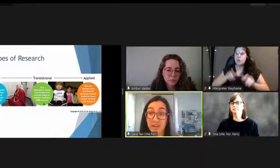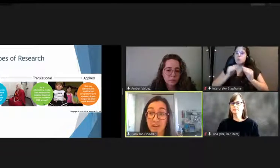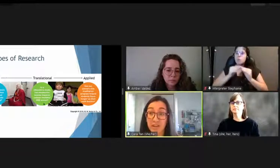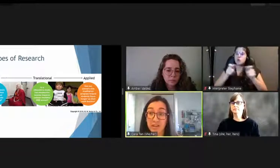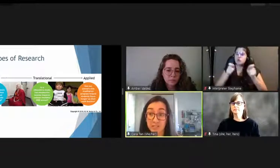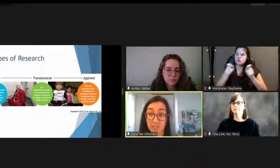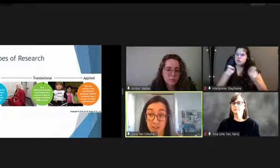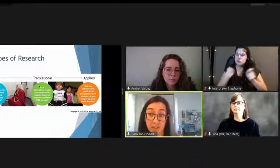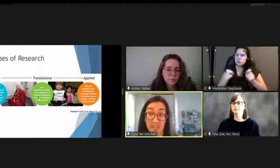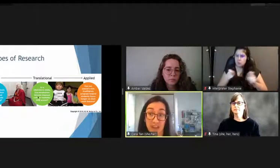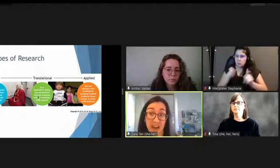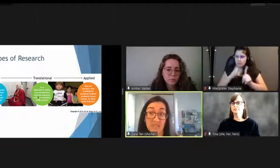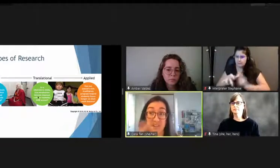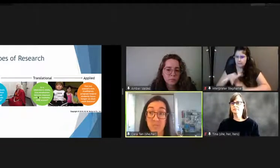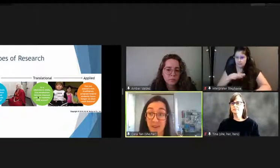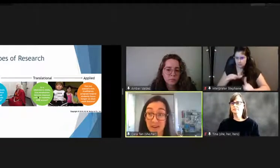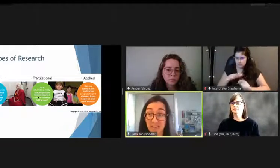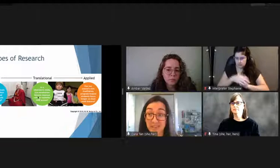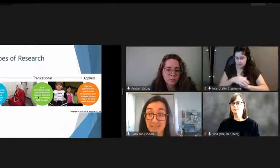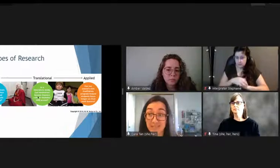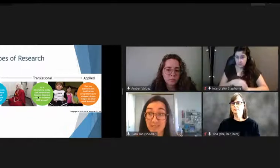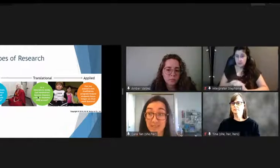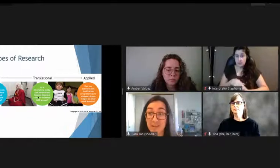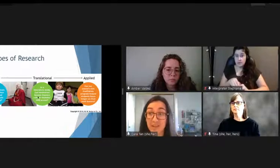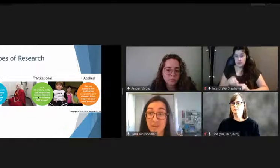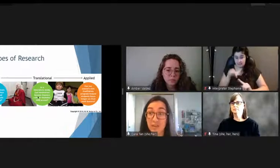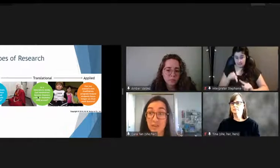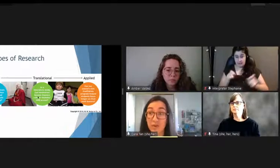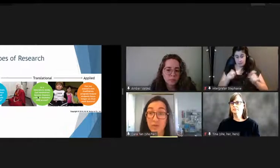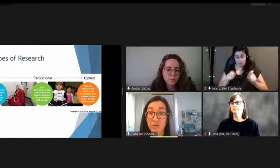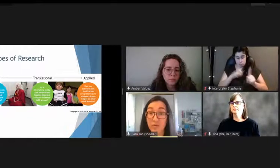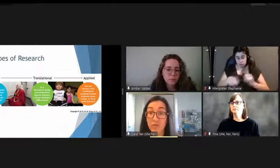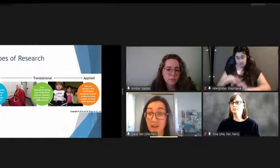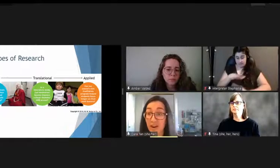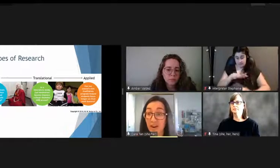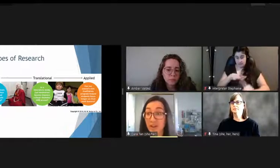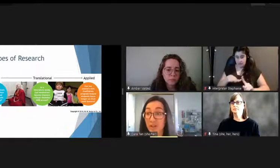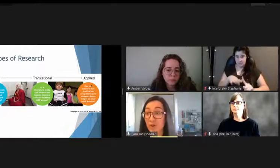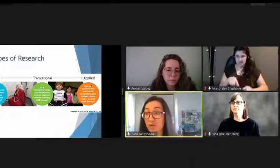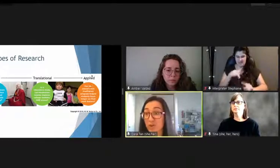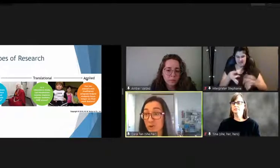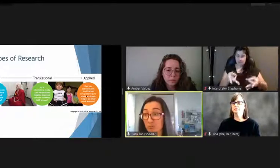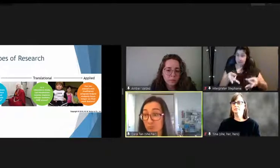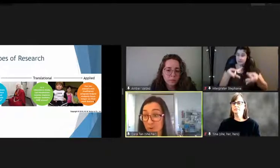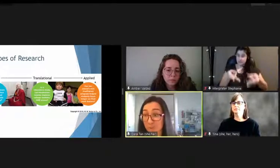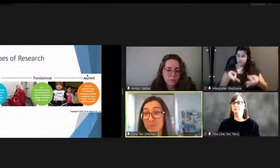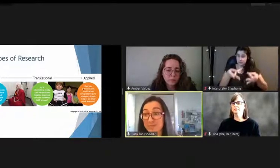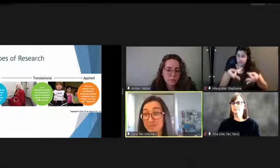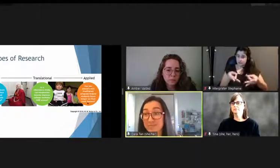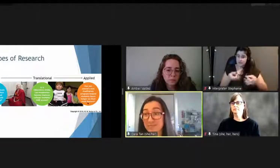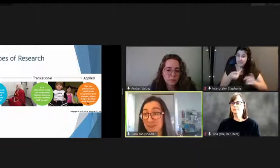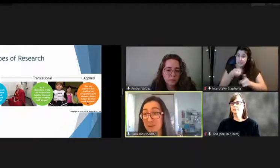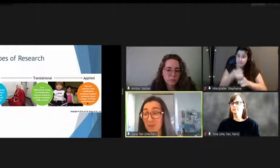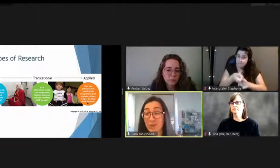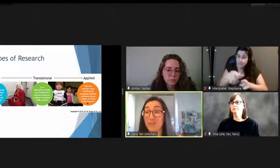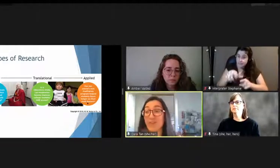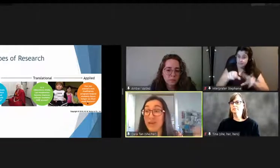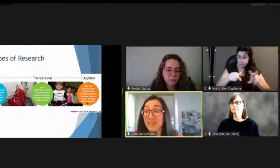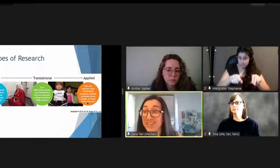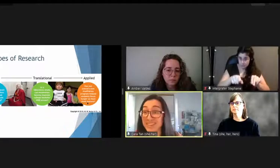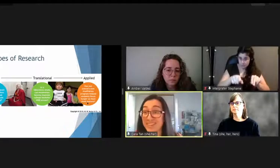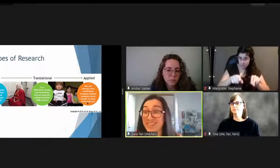setting, does this have an impact? So from there, we go to the real world,